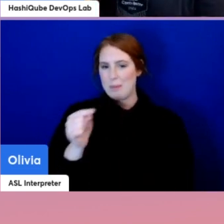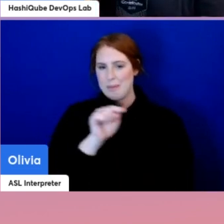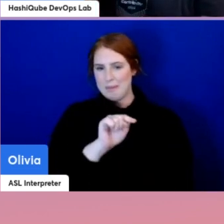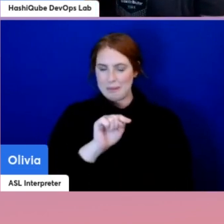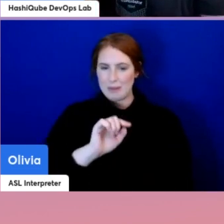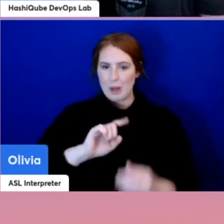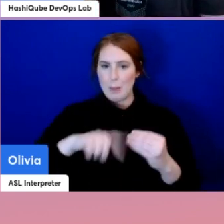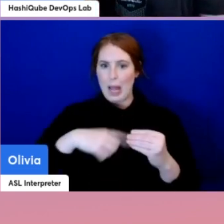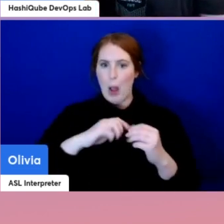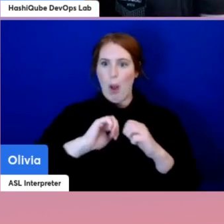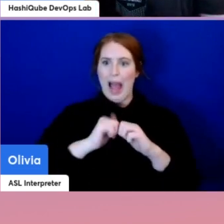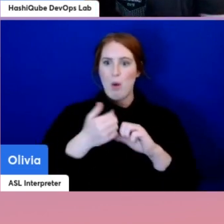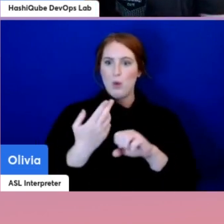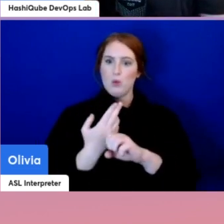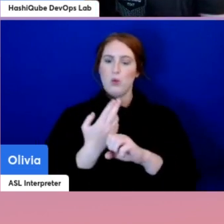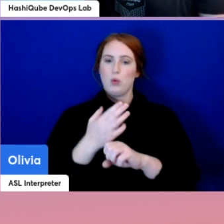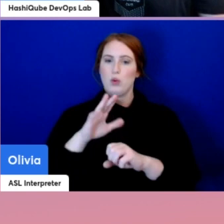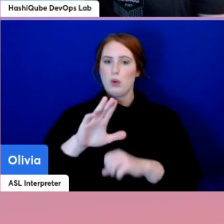module.